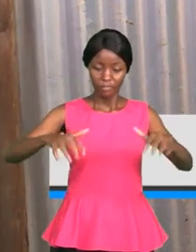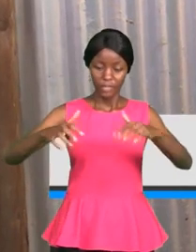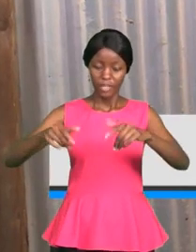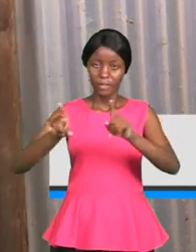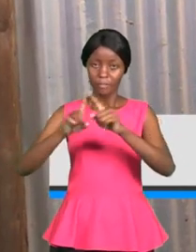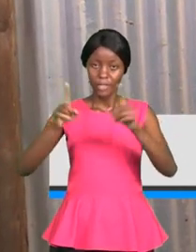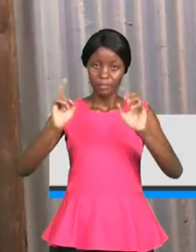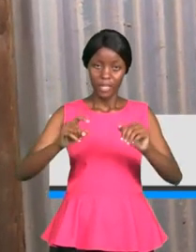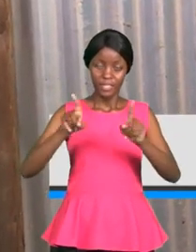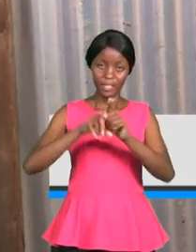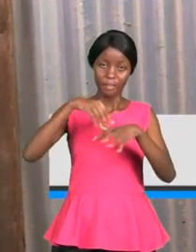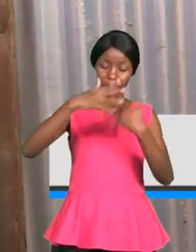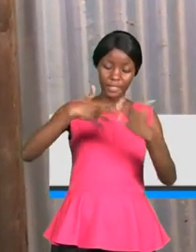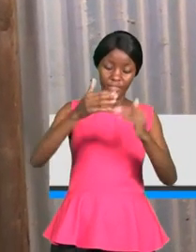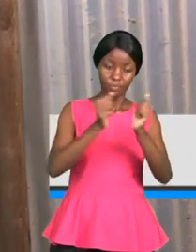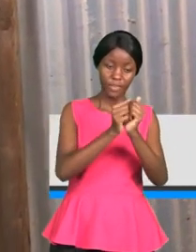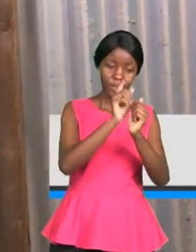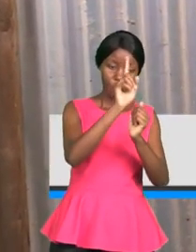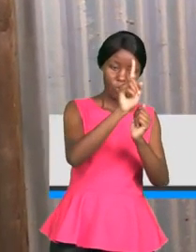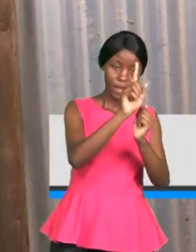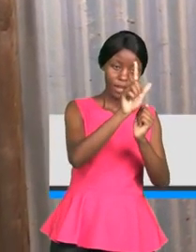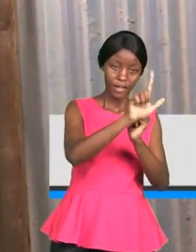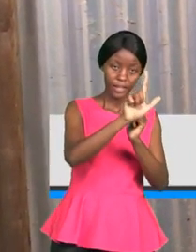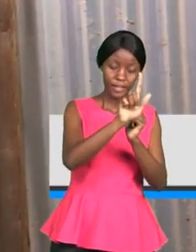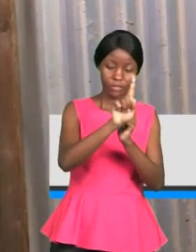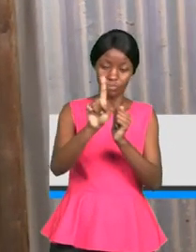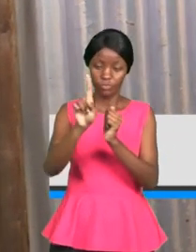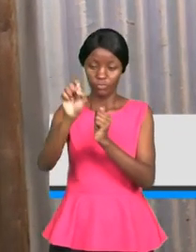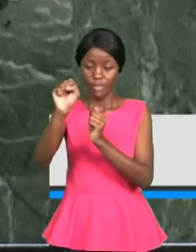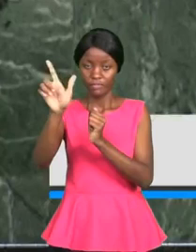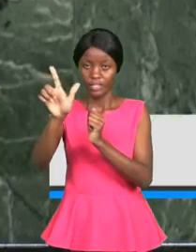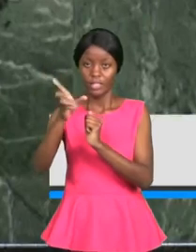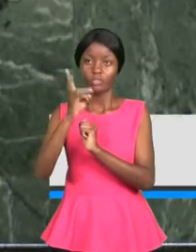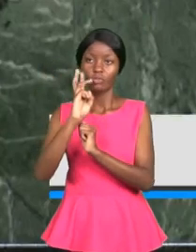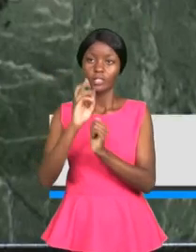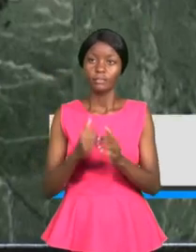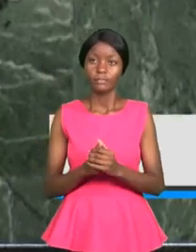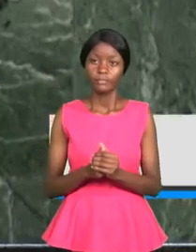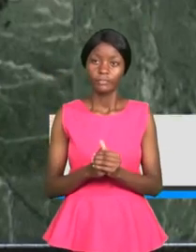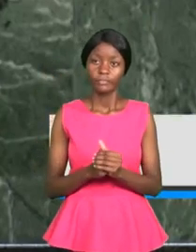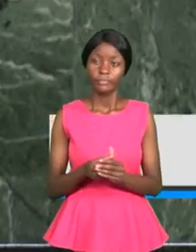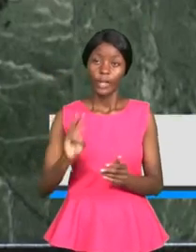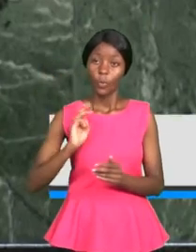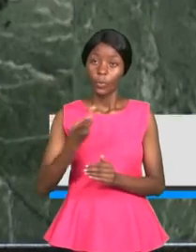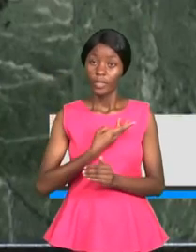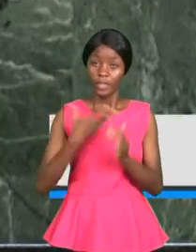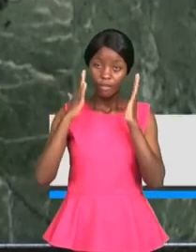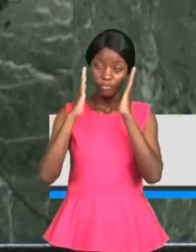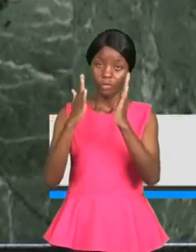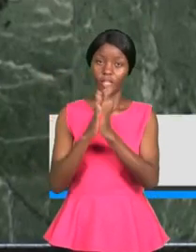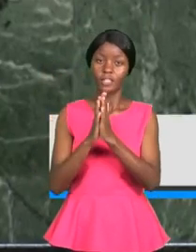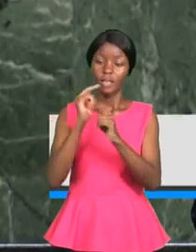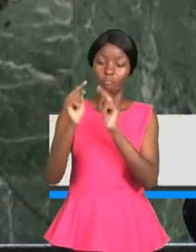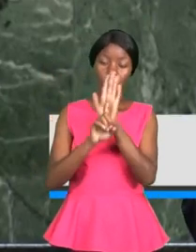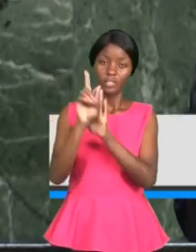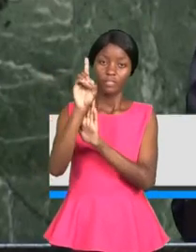of 1 liter is to 5 liters of water. We are focused on